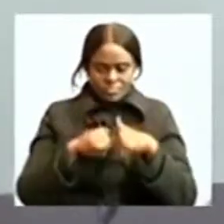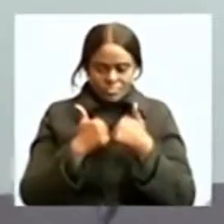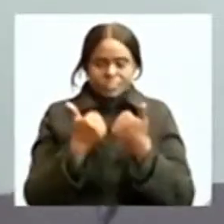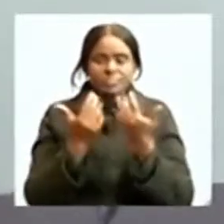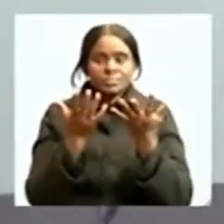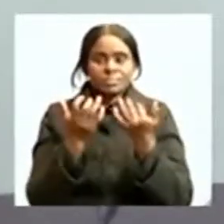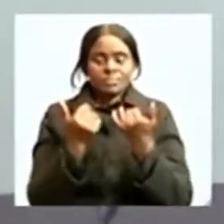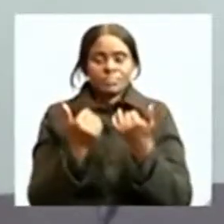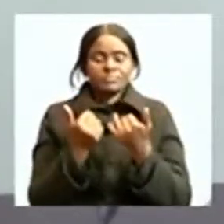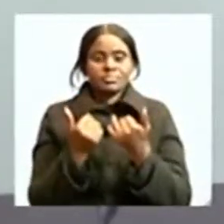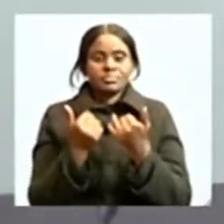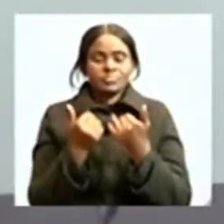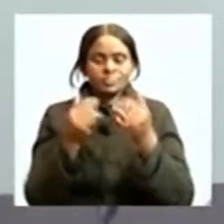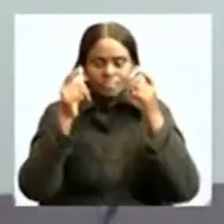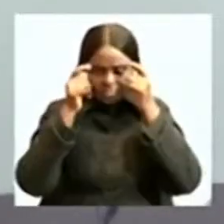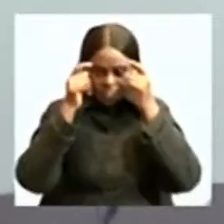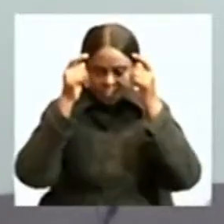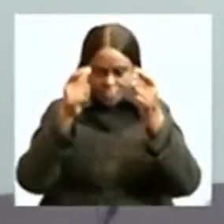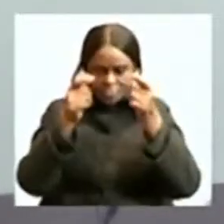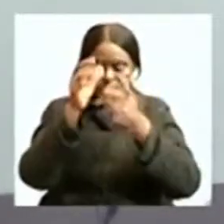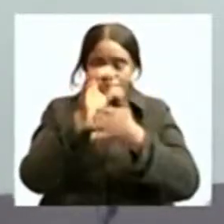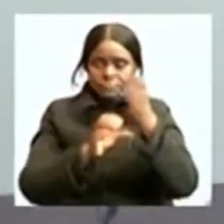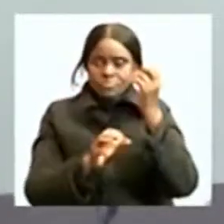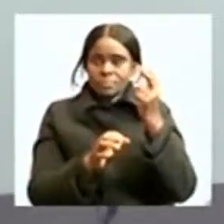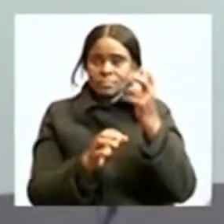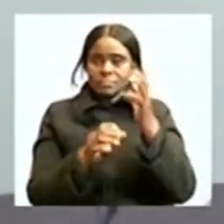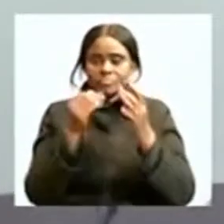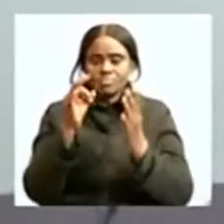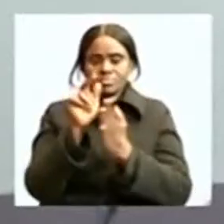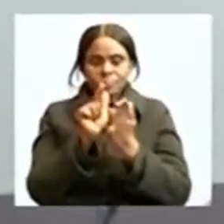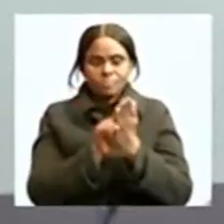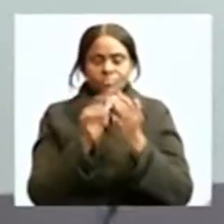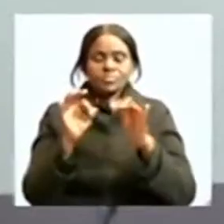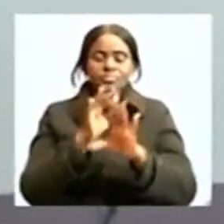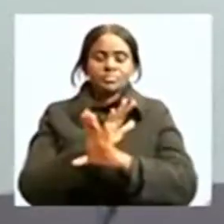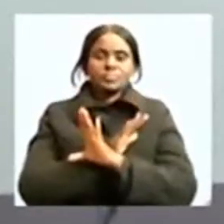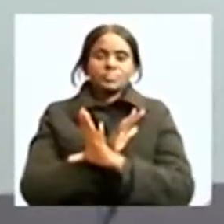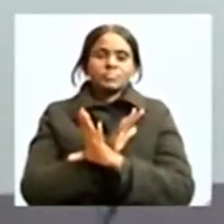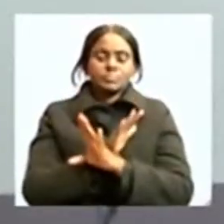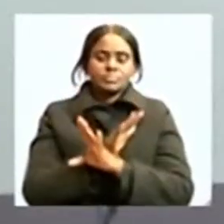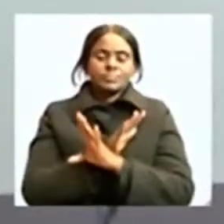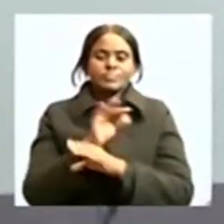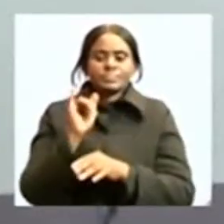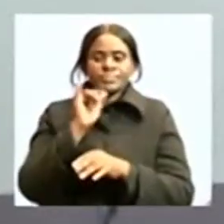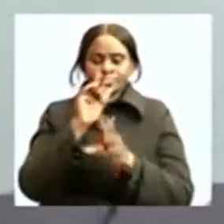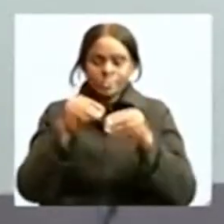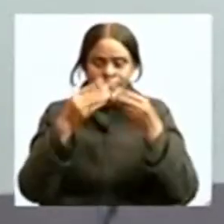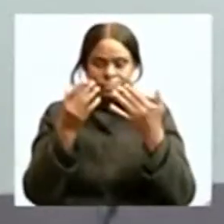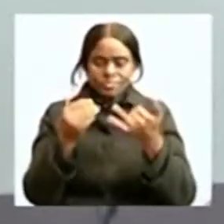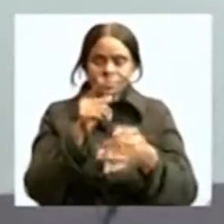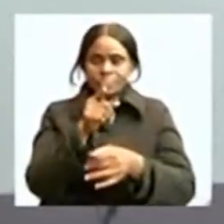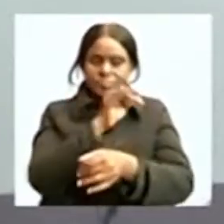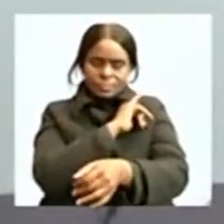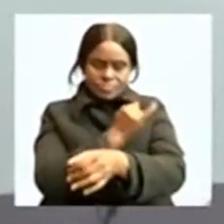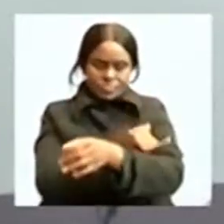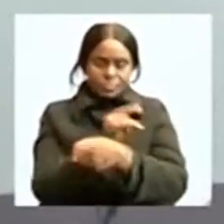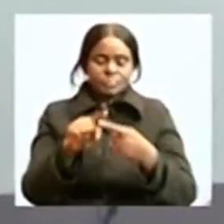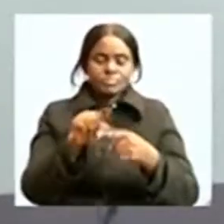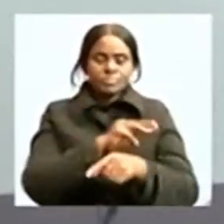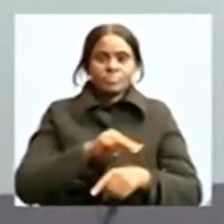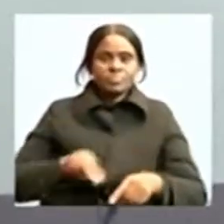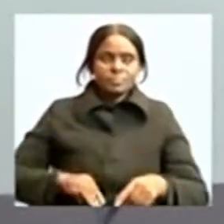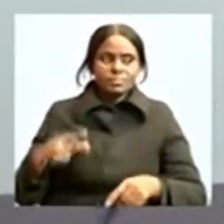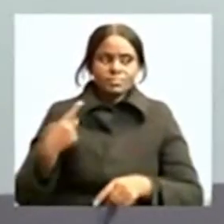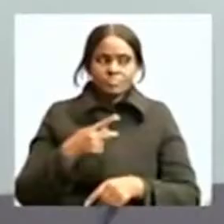to confer Cap 12 of the laws of Zambia that give immunity to members of